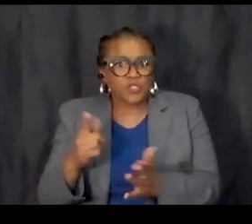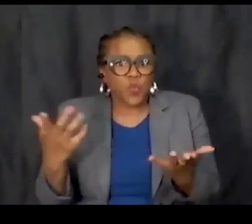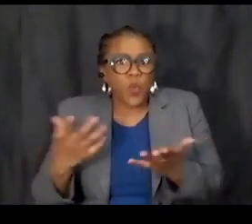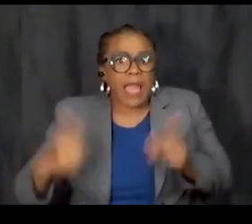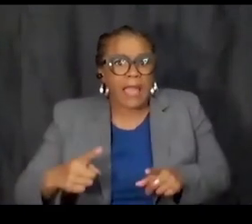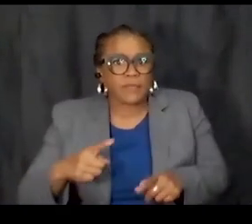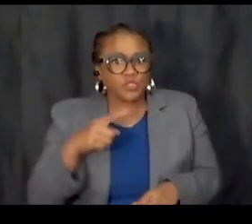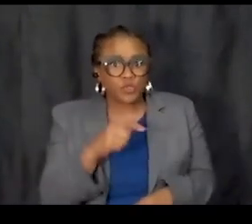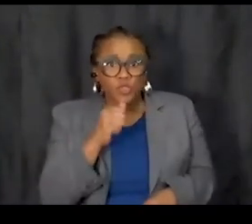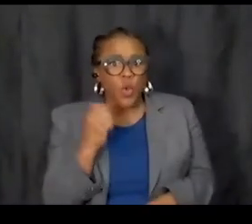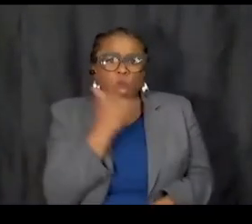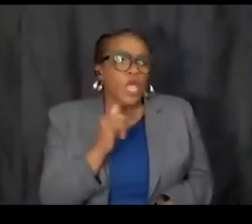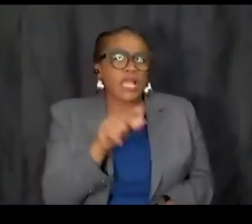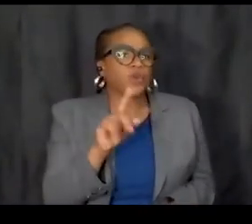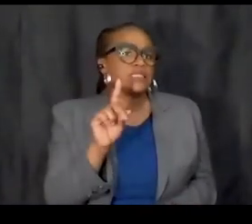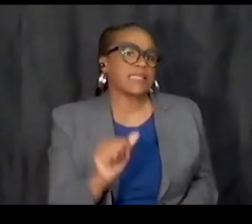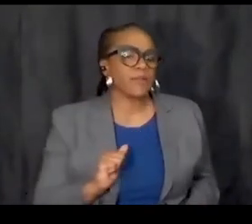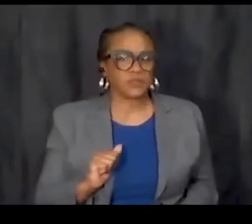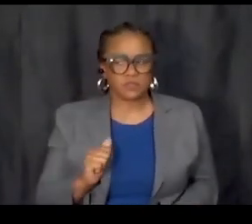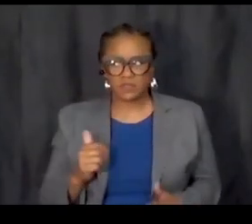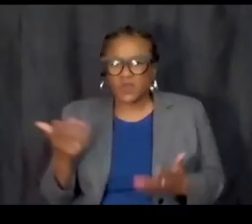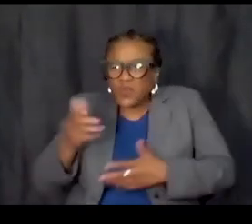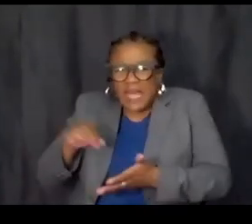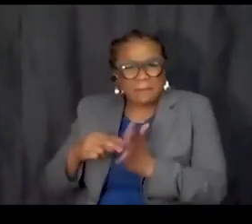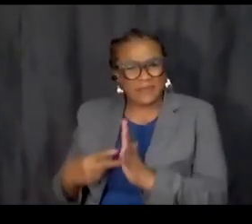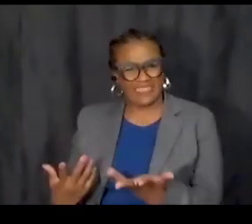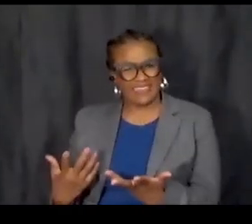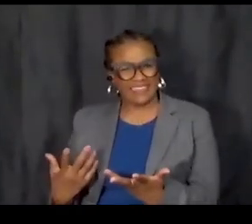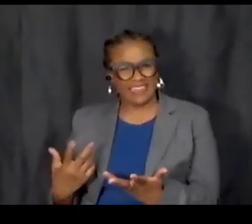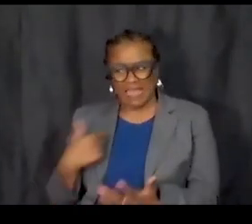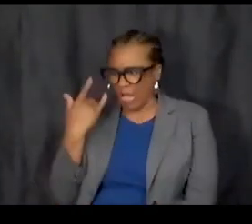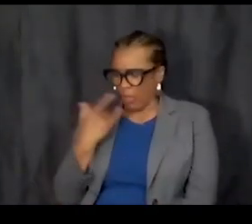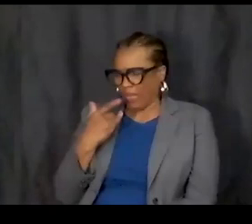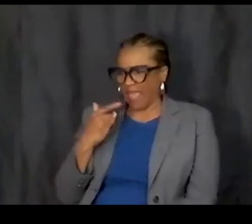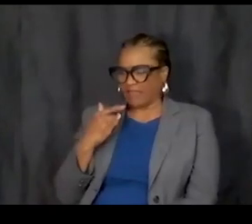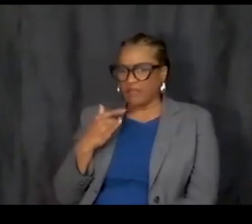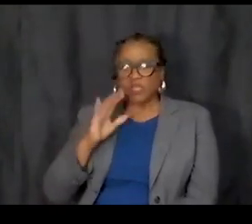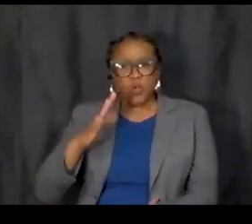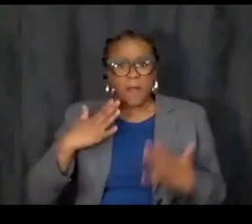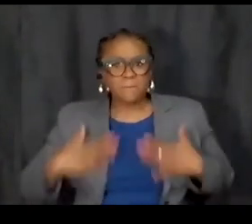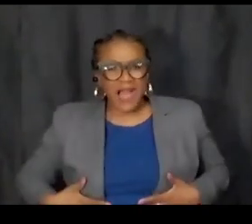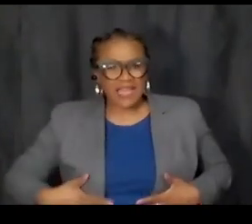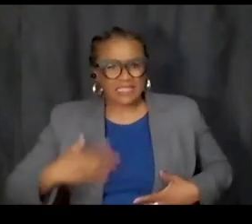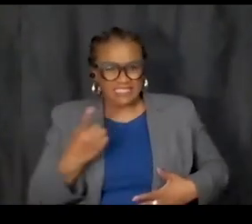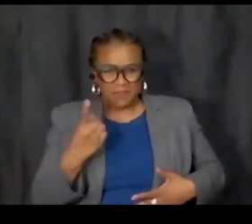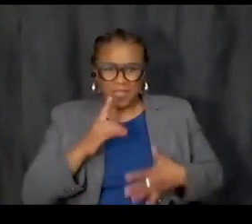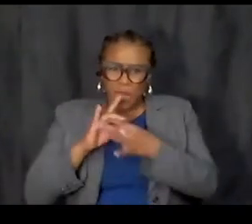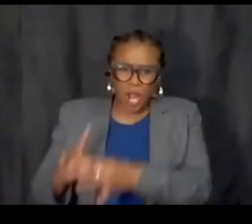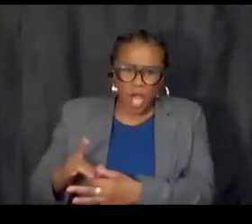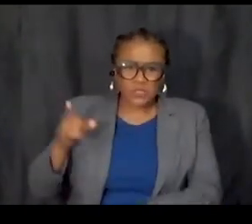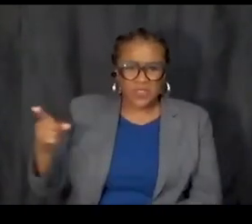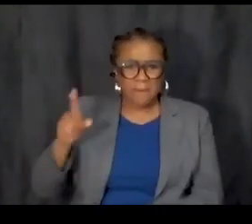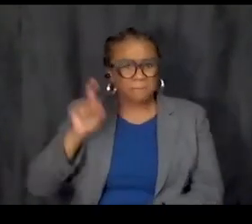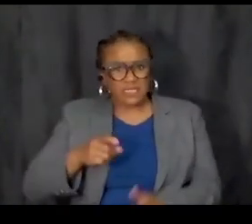disabled. What does that mean? Like people thinking that your body is something that belongs to them, or what